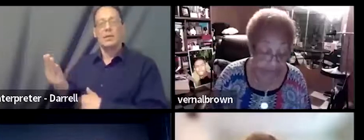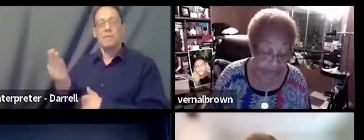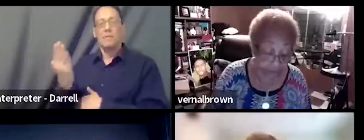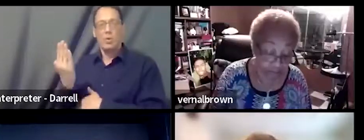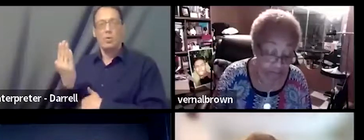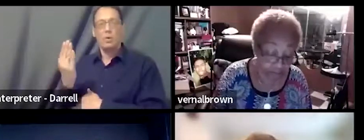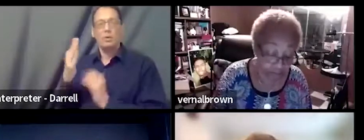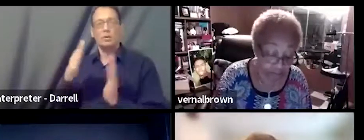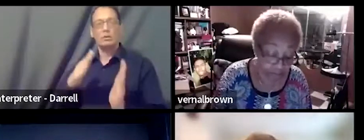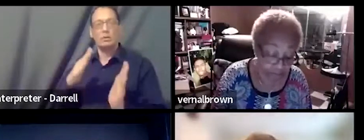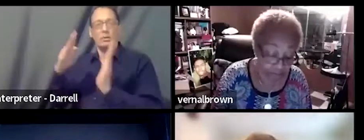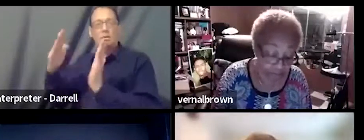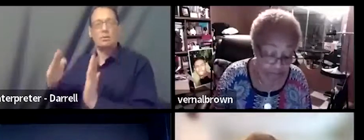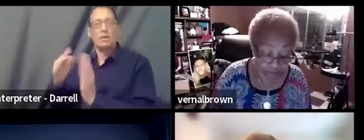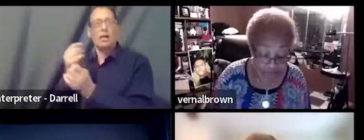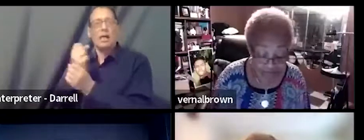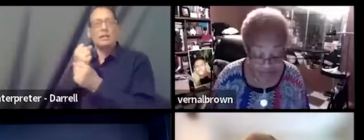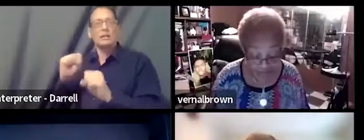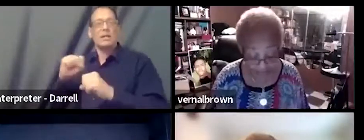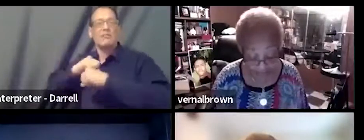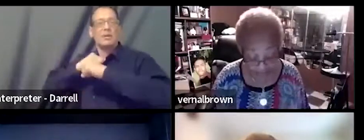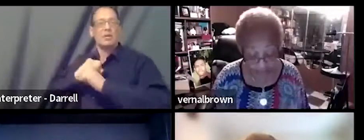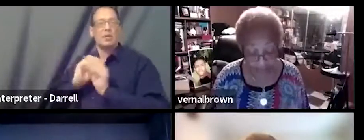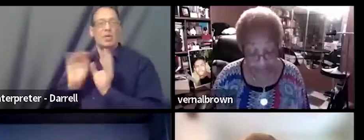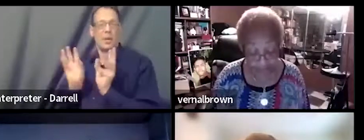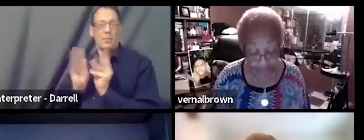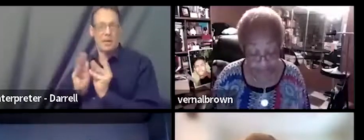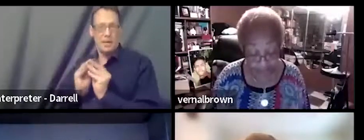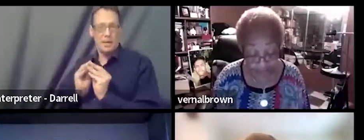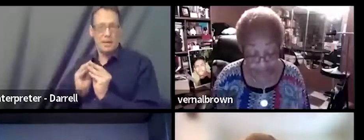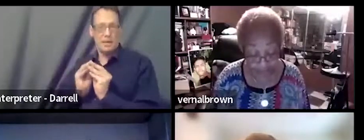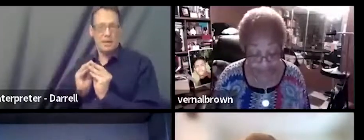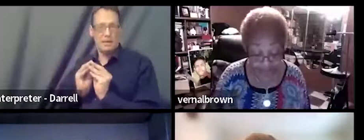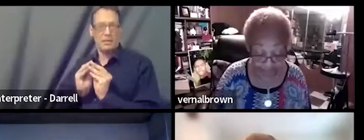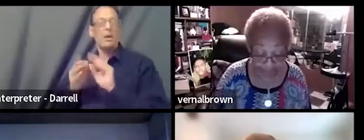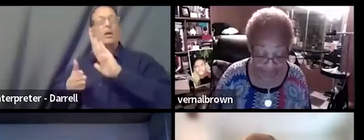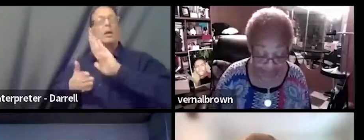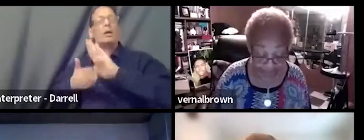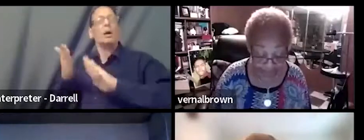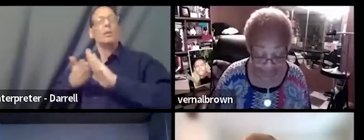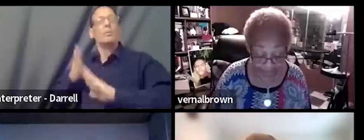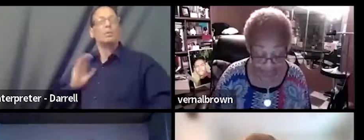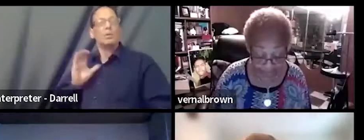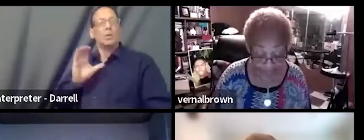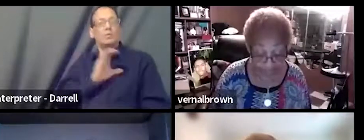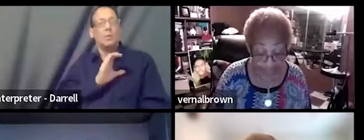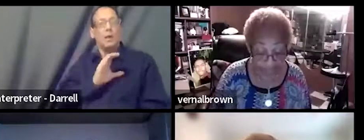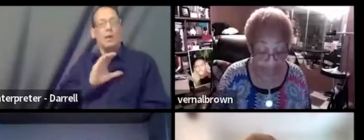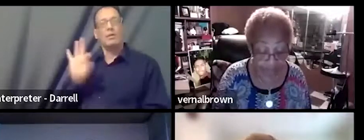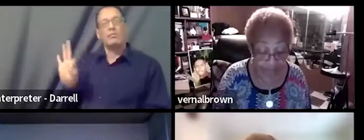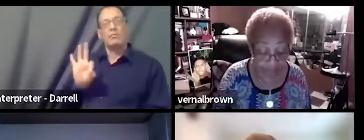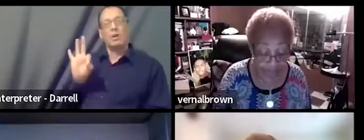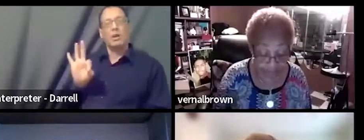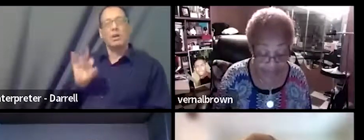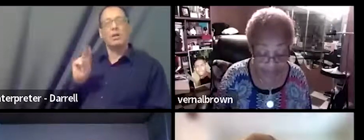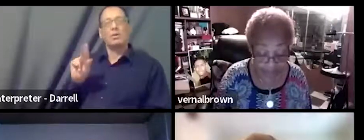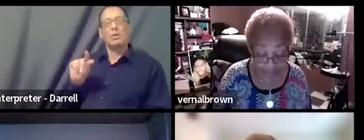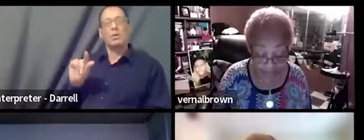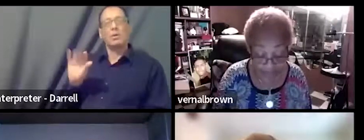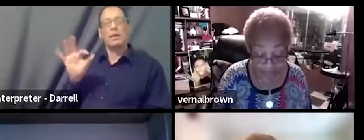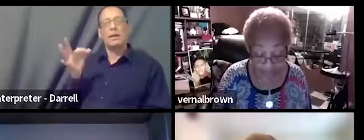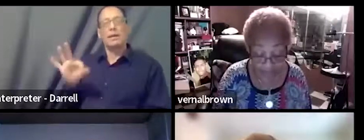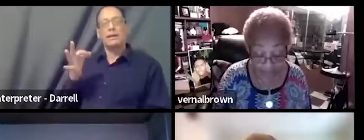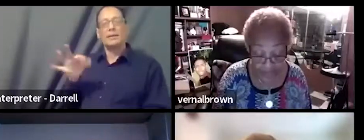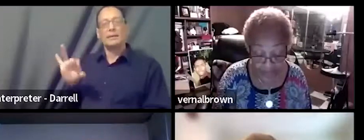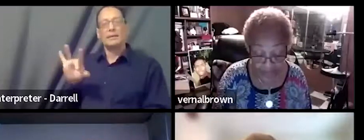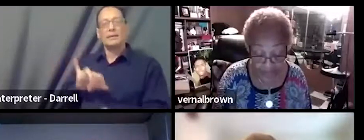by a Safety and Security Committee meeting. The next Operations Committee meeting will be held on Friday, August 19th at